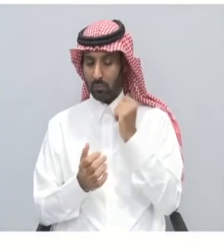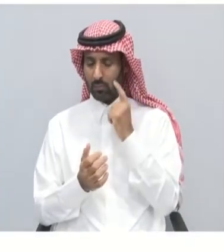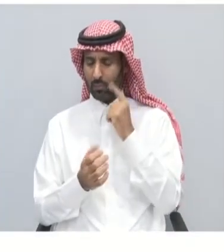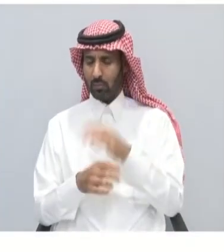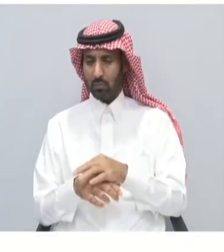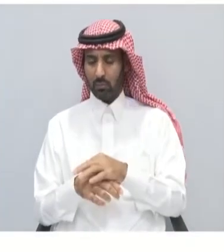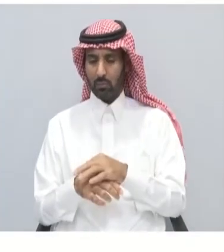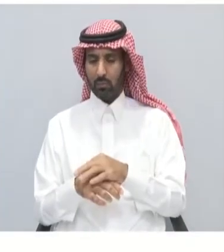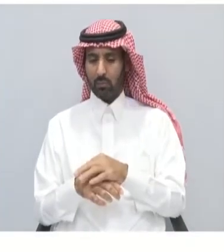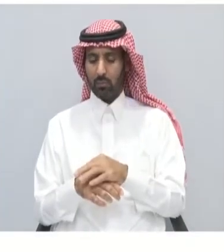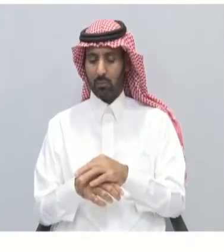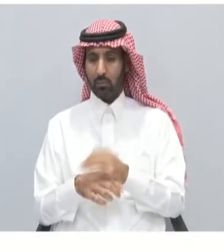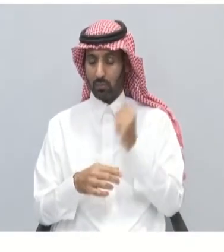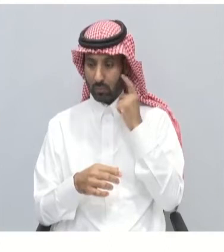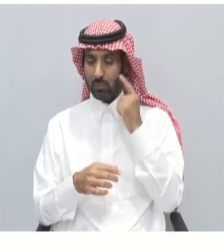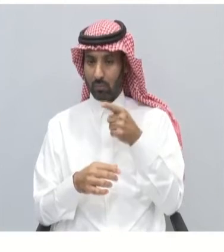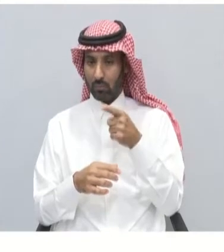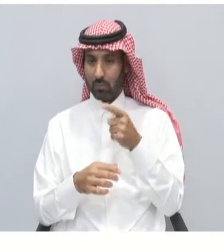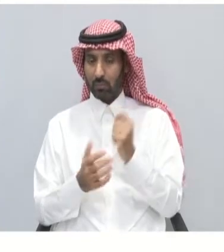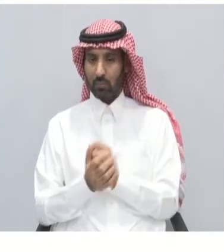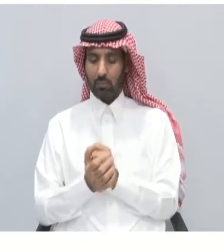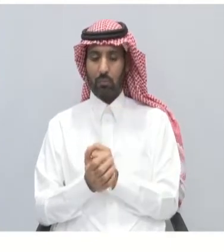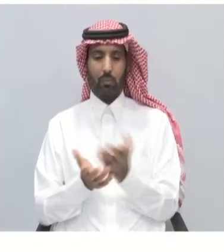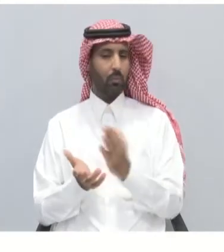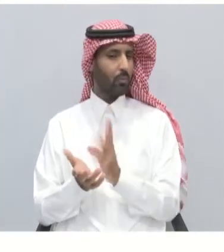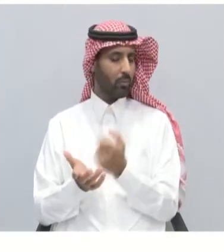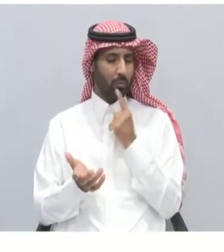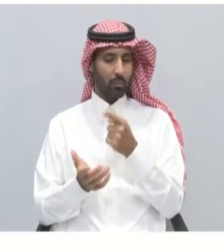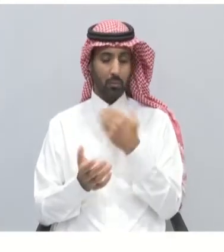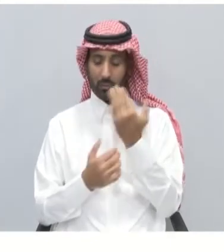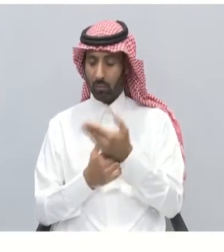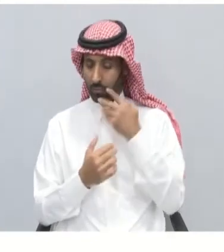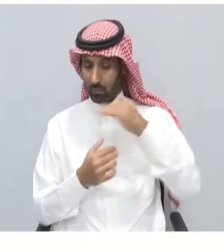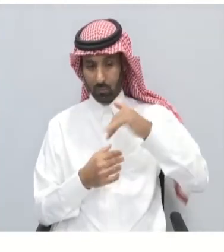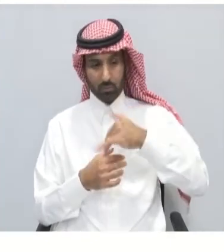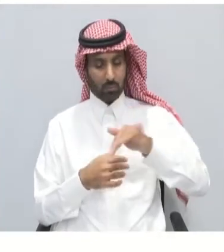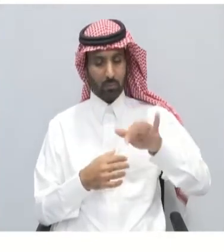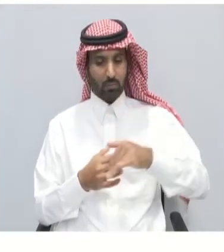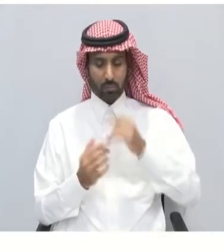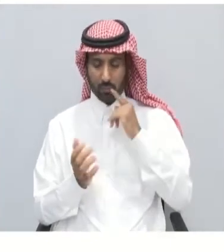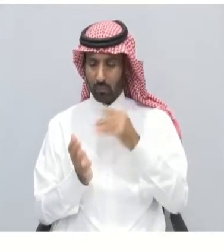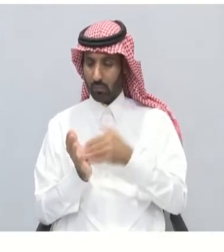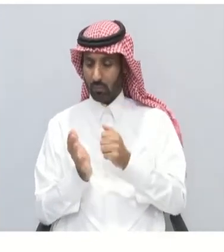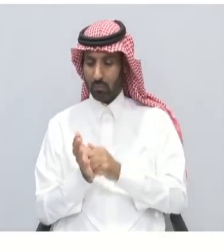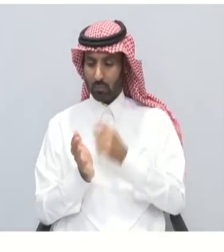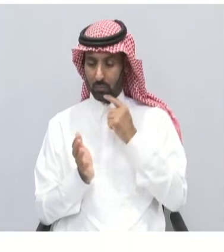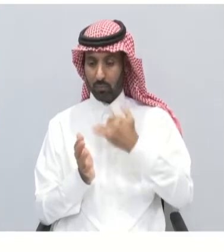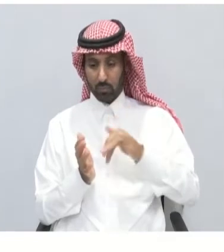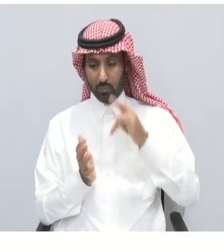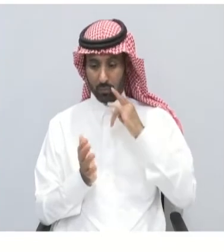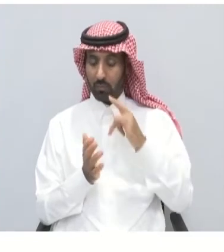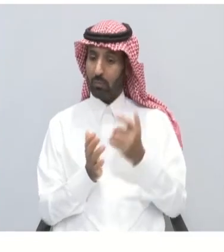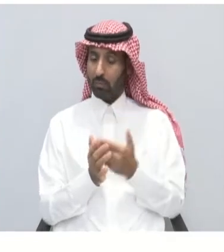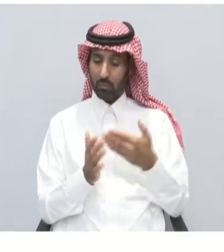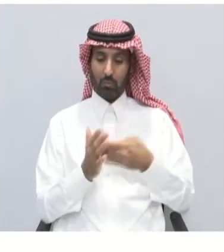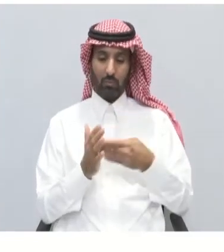of people you know who have left home to go to college. You have to think about